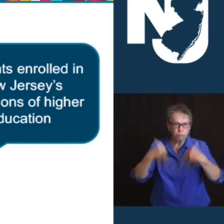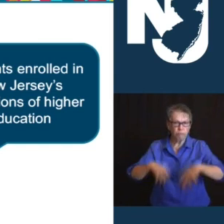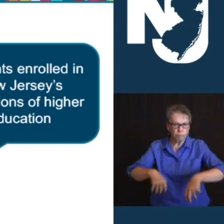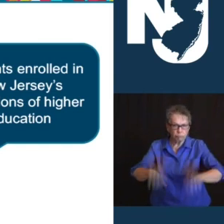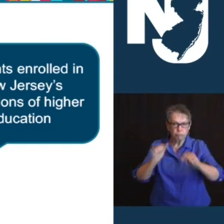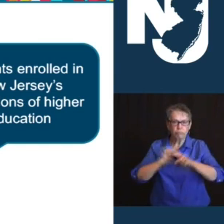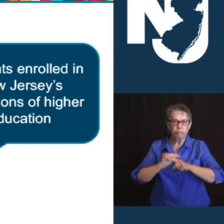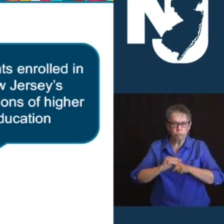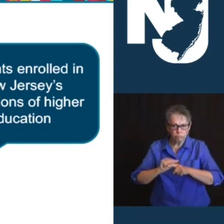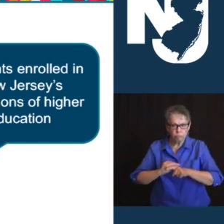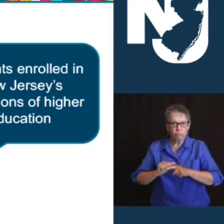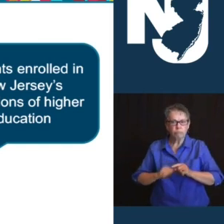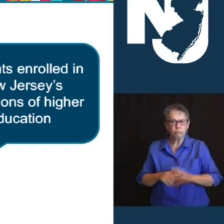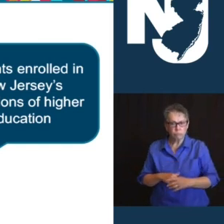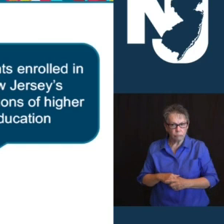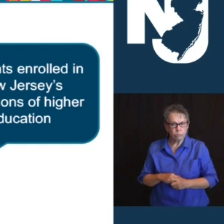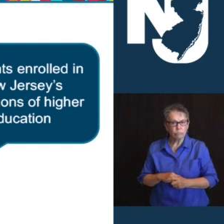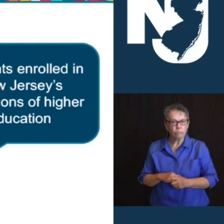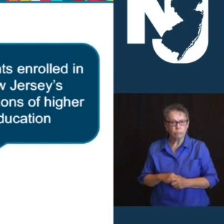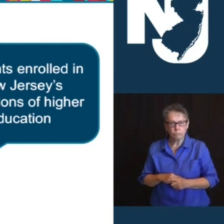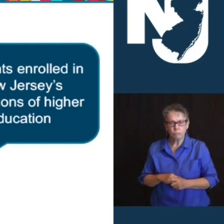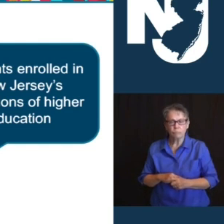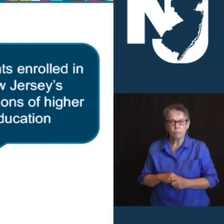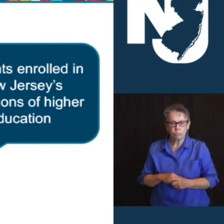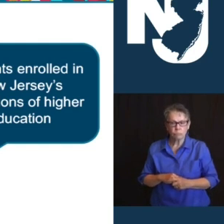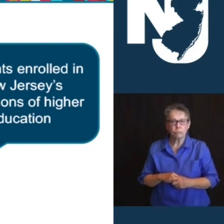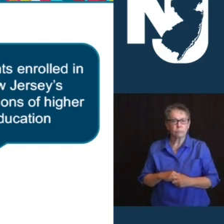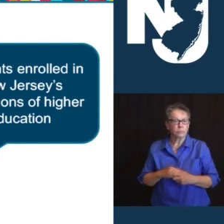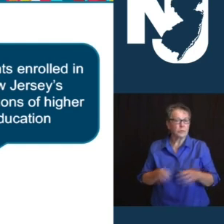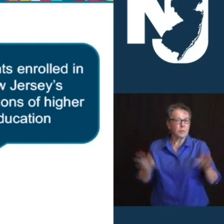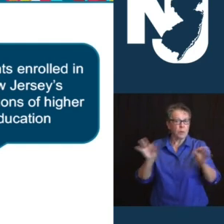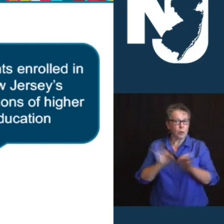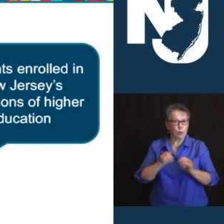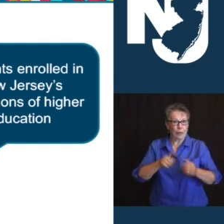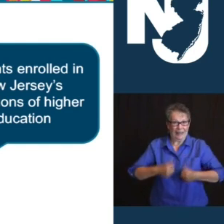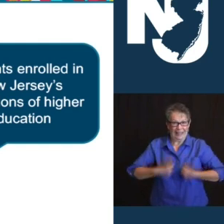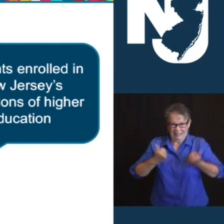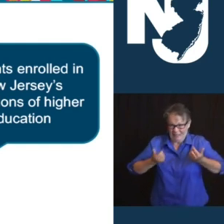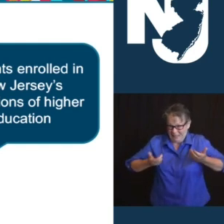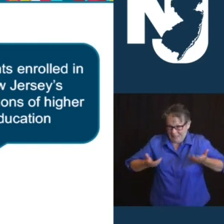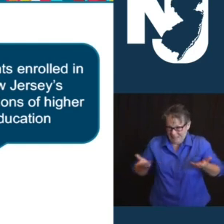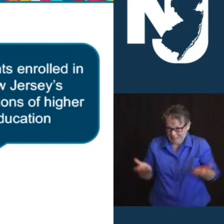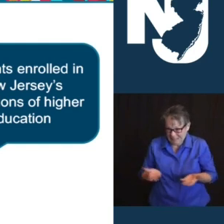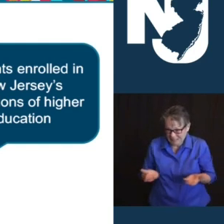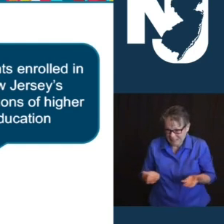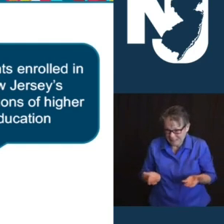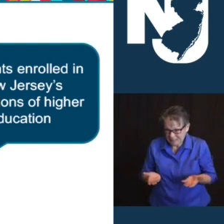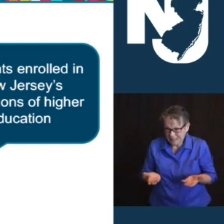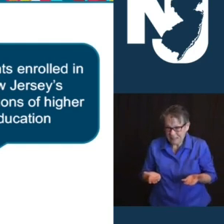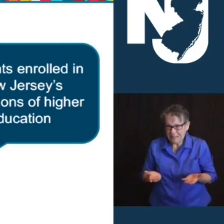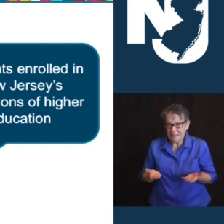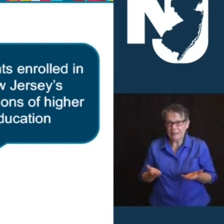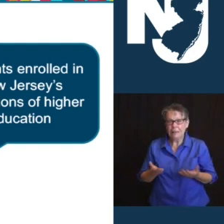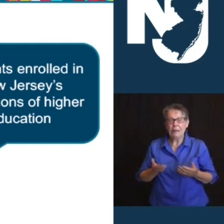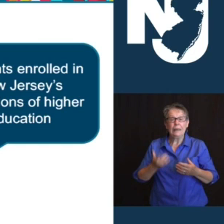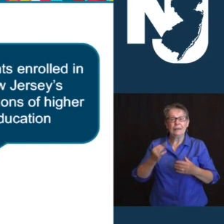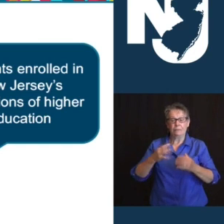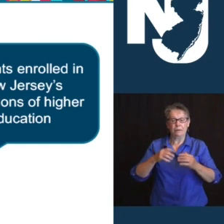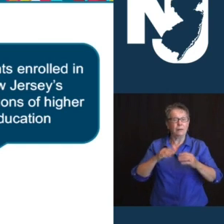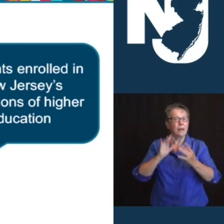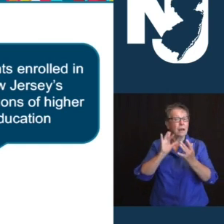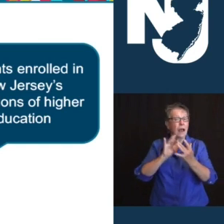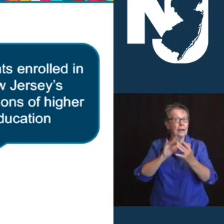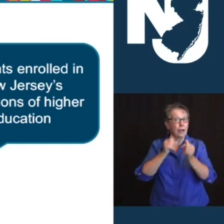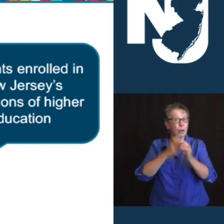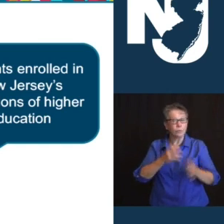live in the state to realize that when a contact tracer is in touch with you, they will never ask for money. They will never